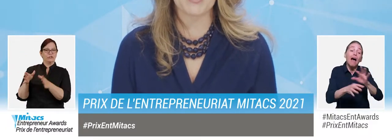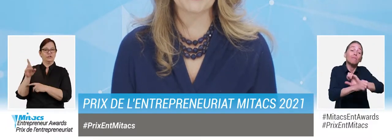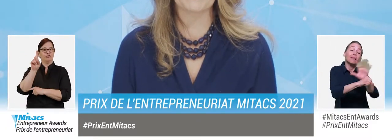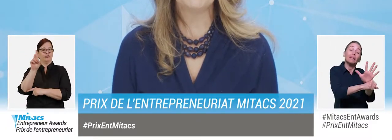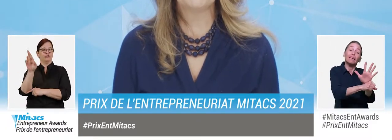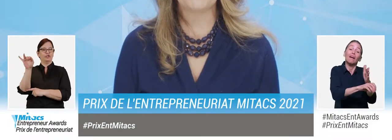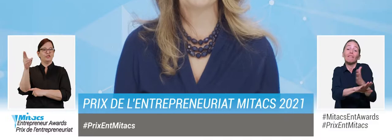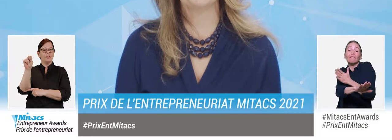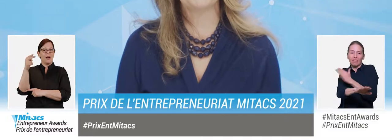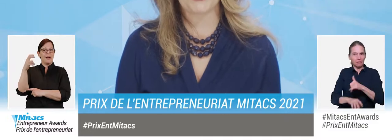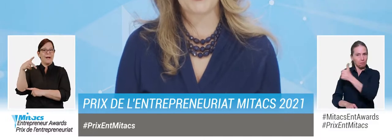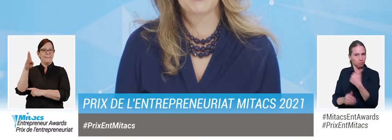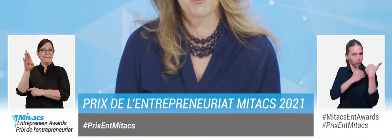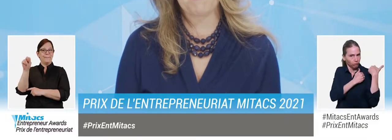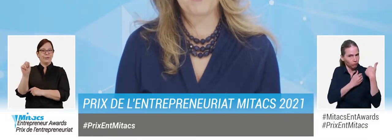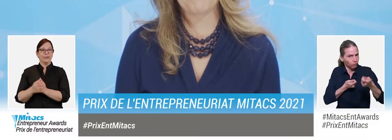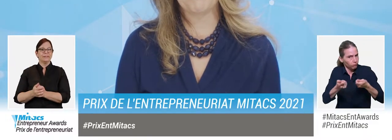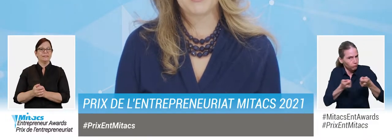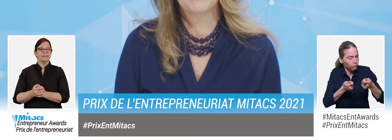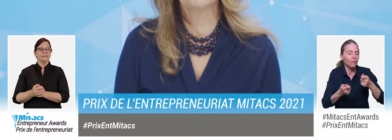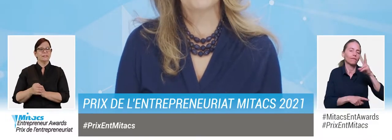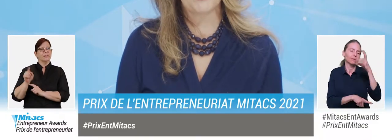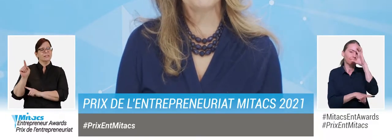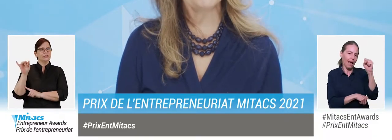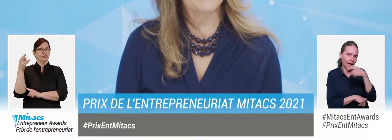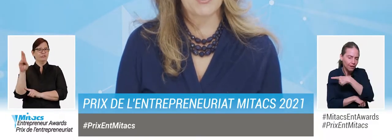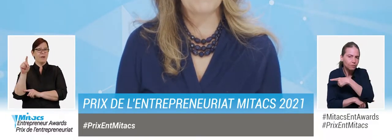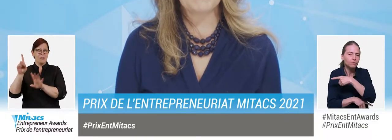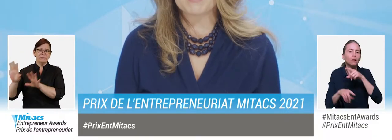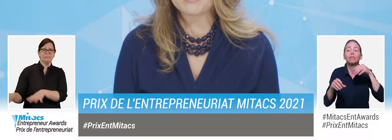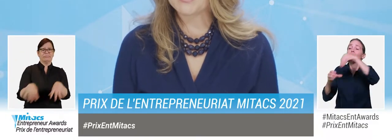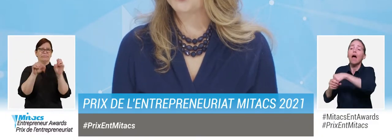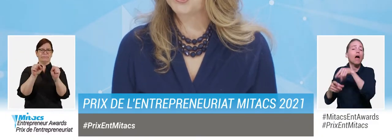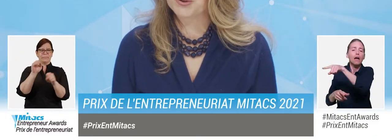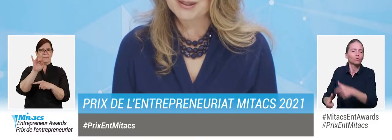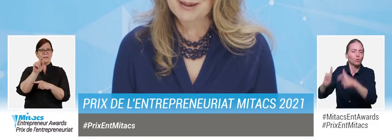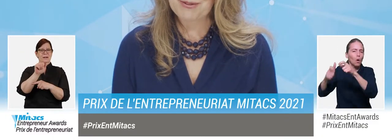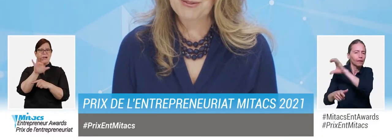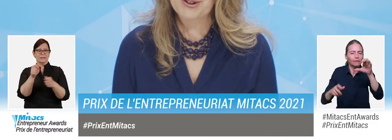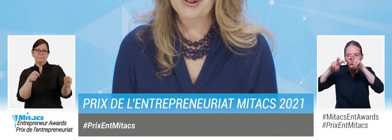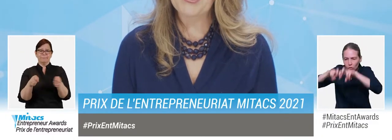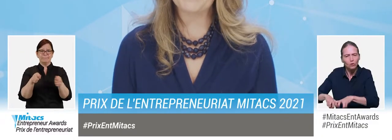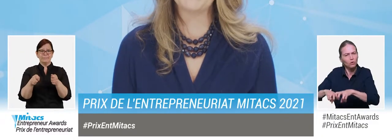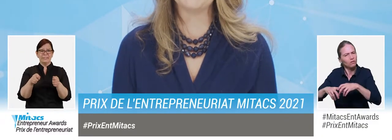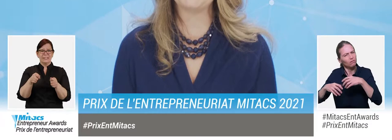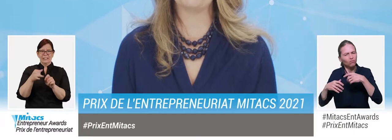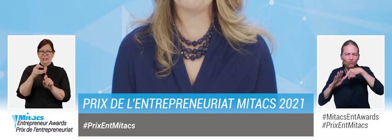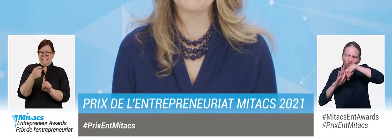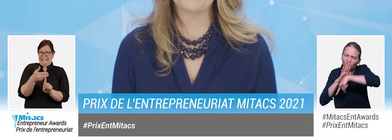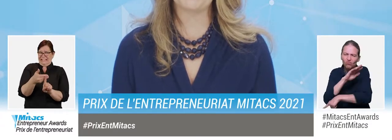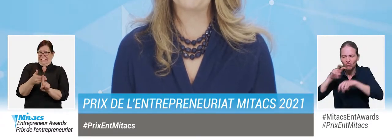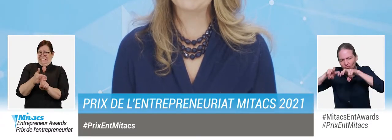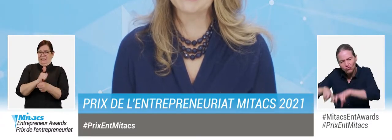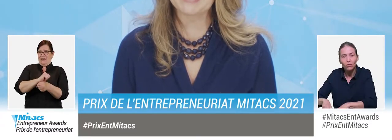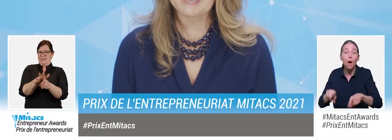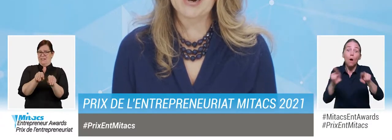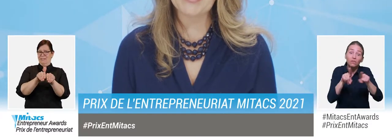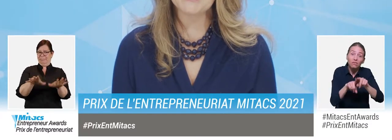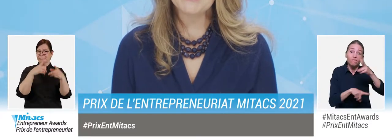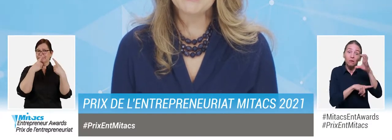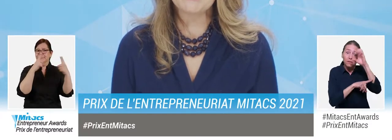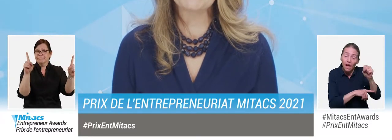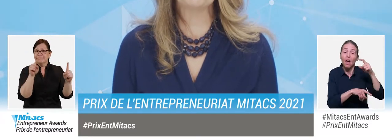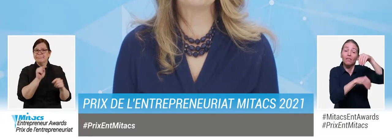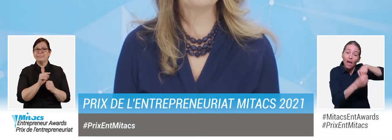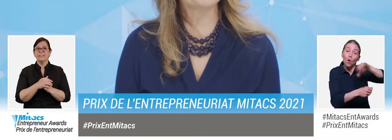Scientific Director, Dr. John Hepburn. John took the helm at Mitacs shortly before the COVID-19 pandemic was